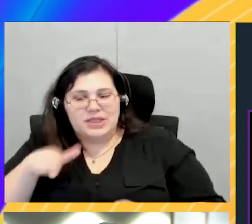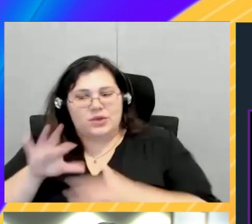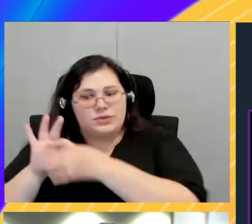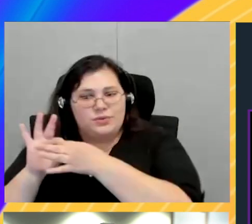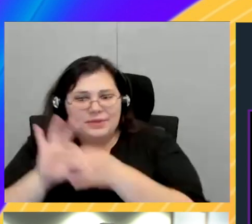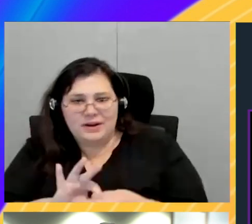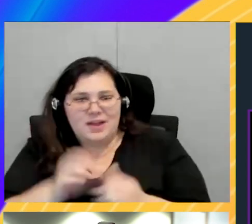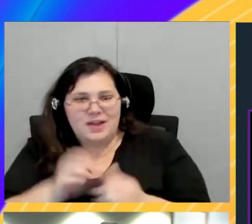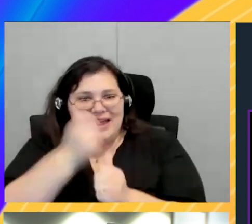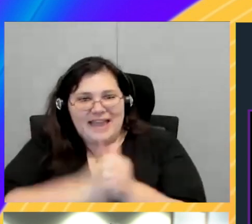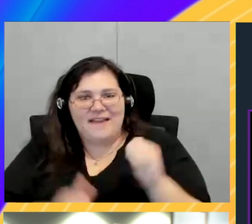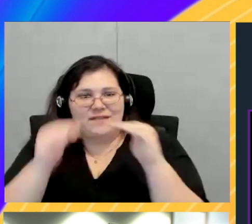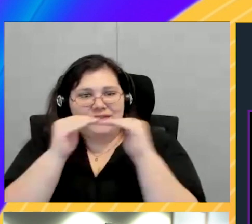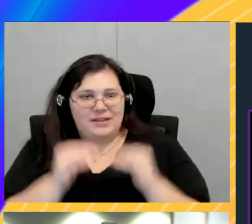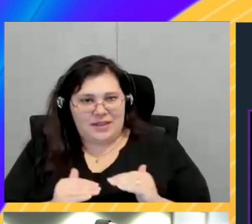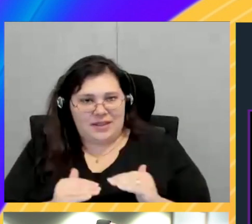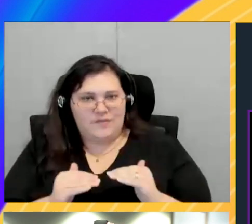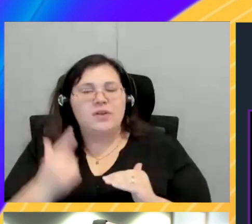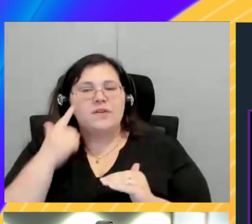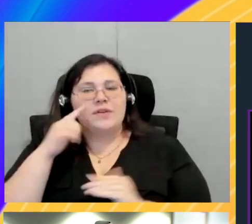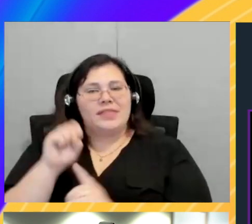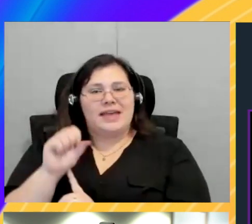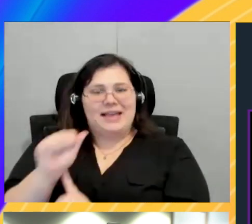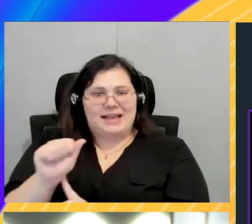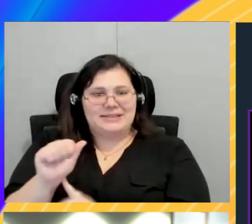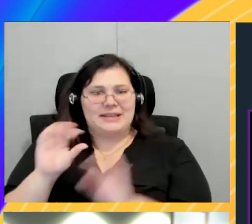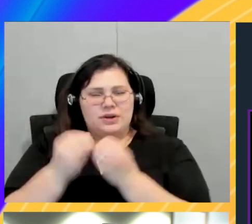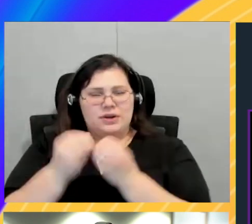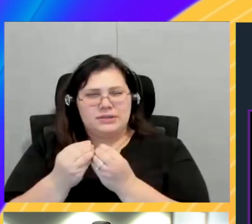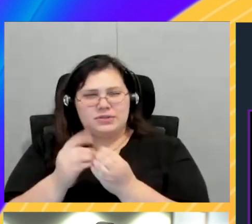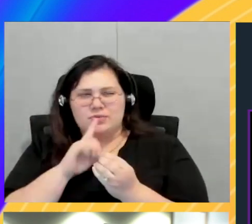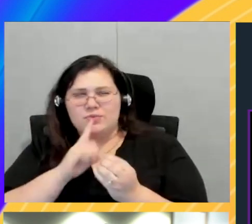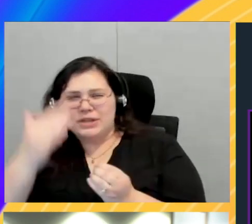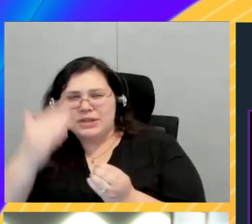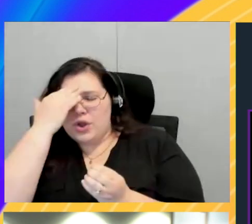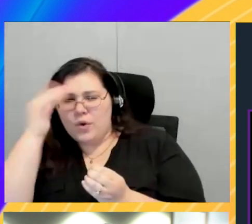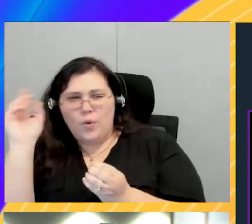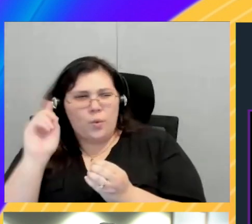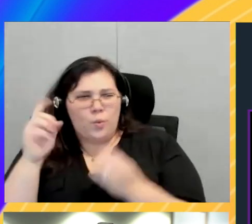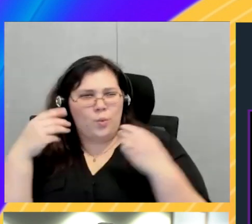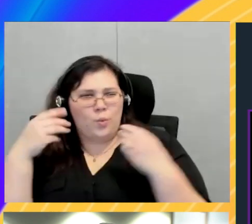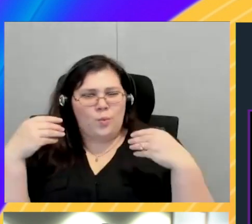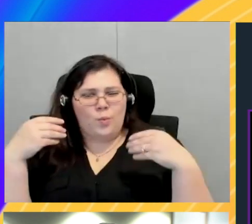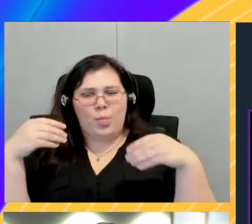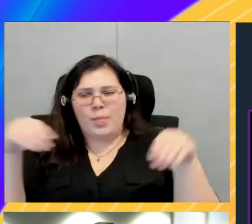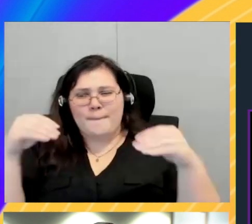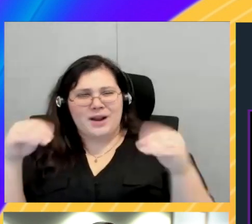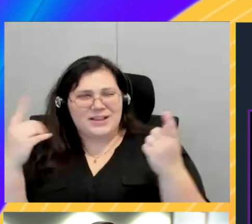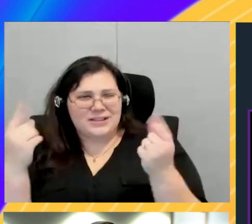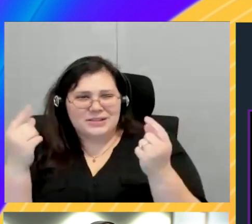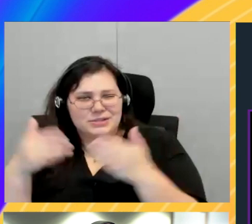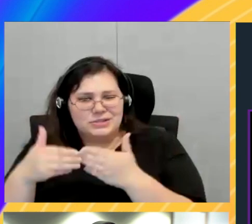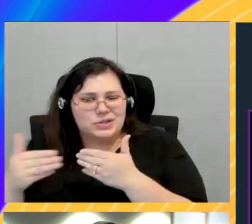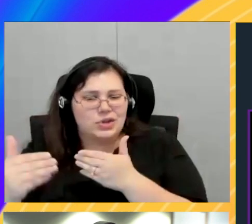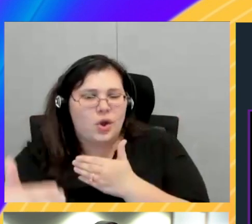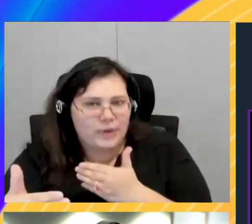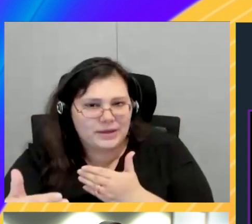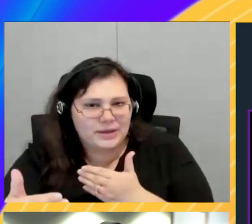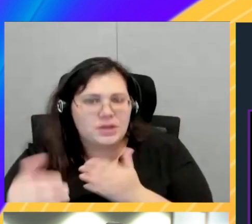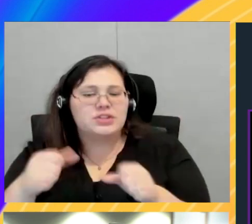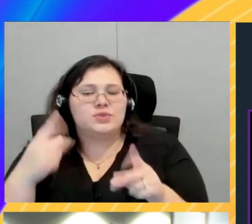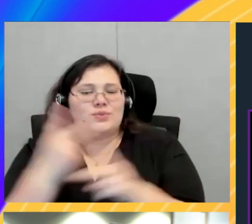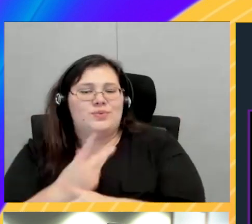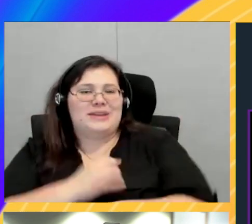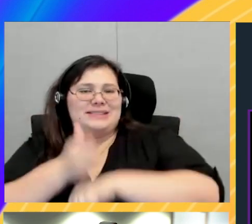an idea of where the market's going, because it takes time to build all of these services, to add features, and to flush out a roadmap. And so